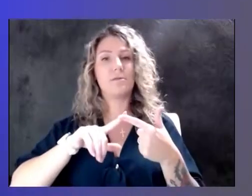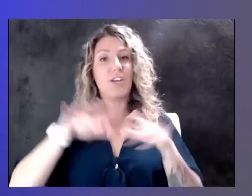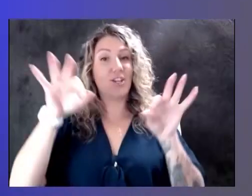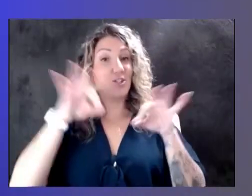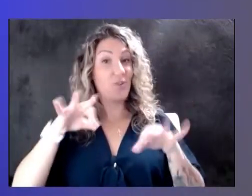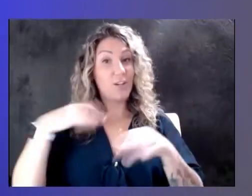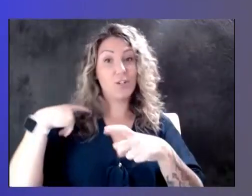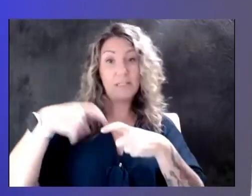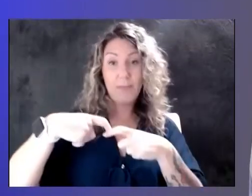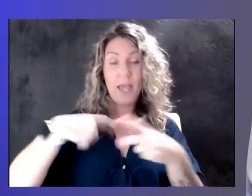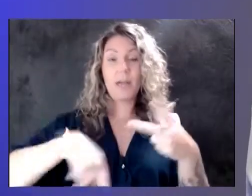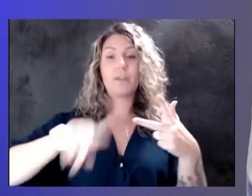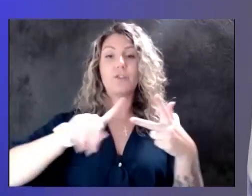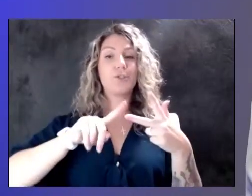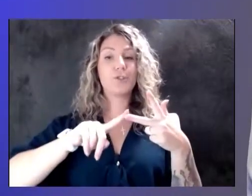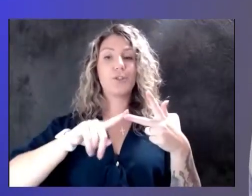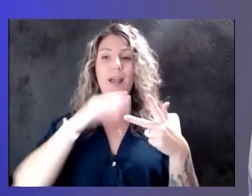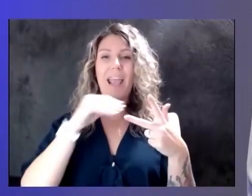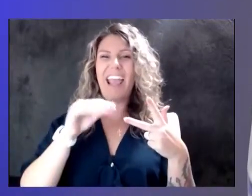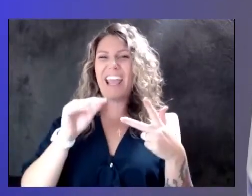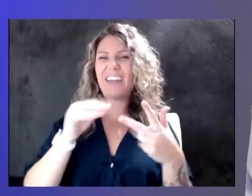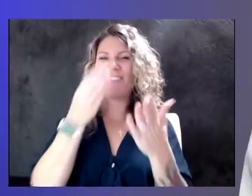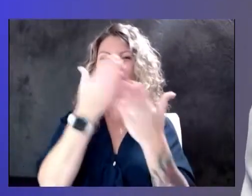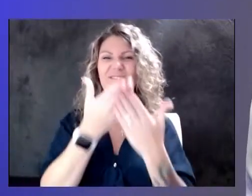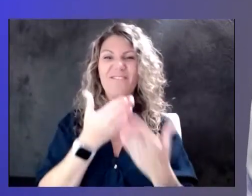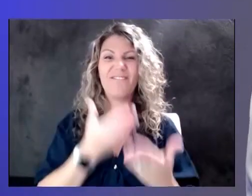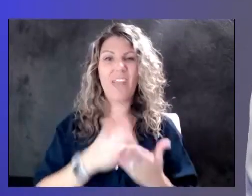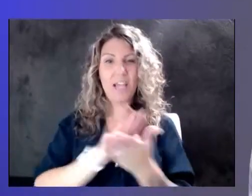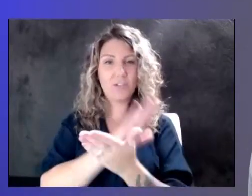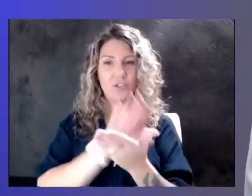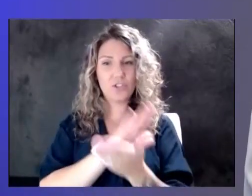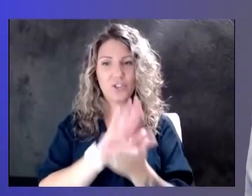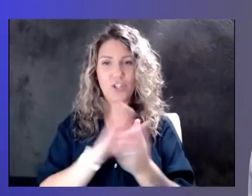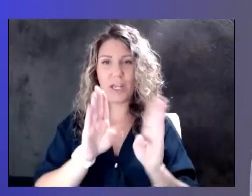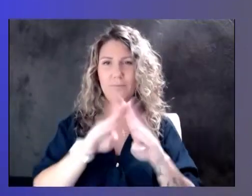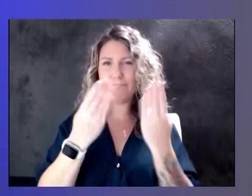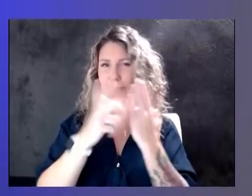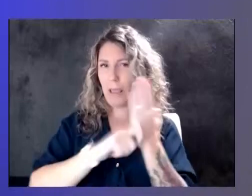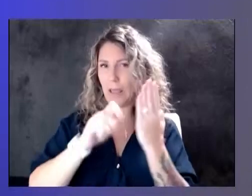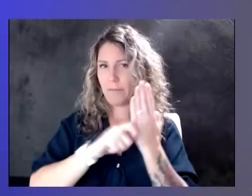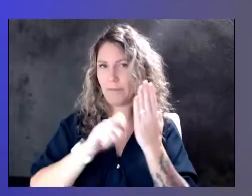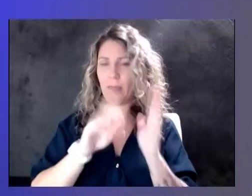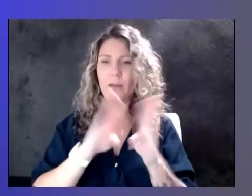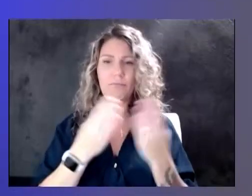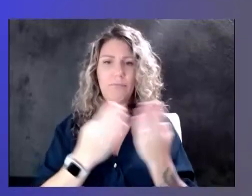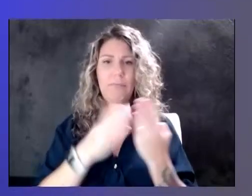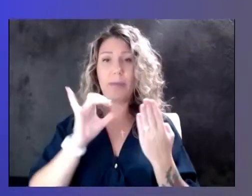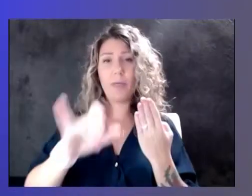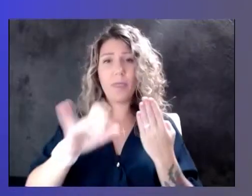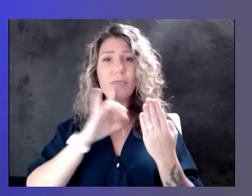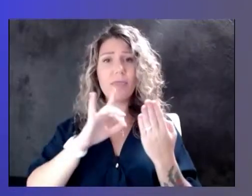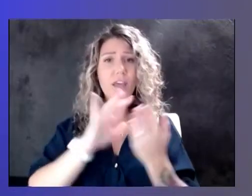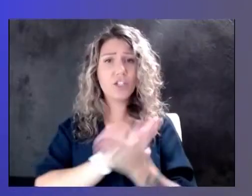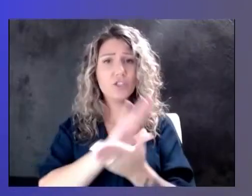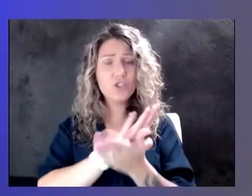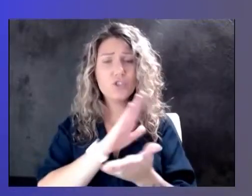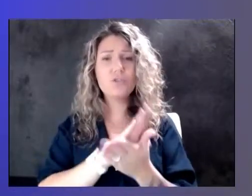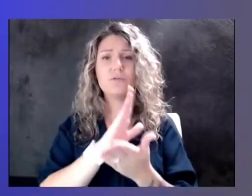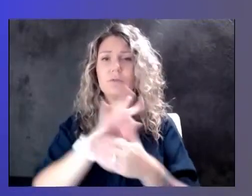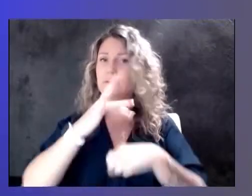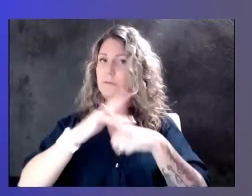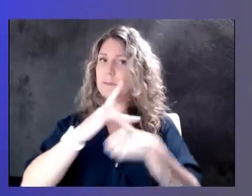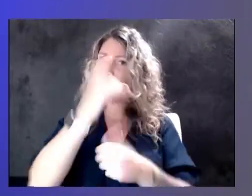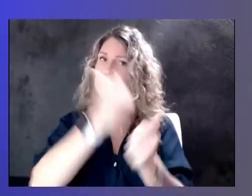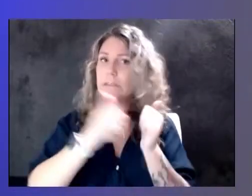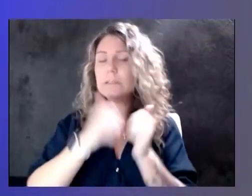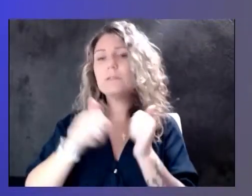then we have this fact sheet. So we'll start with a fact sheet. This fact sheet is available for every test that has EUA. So we